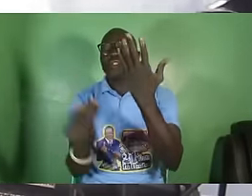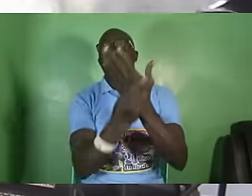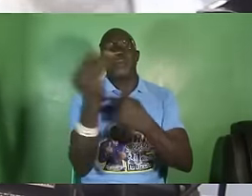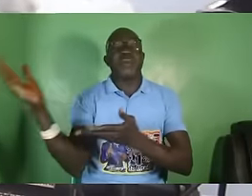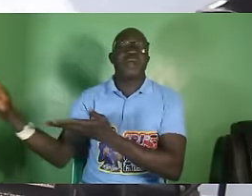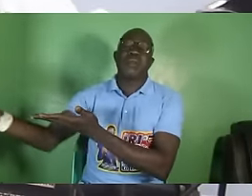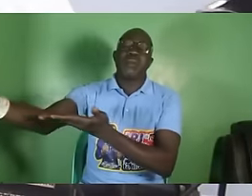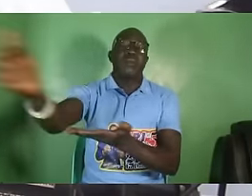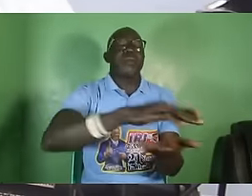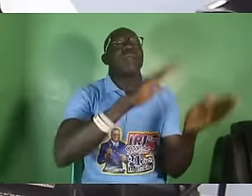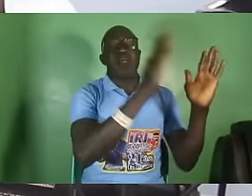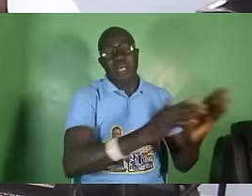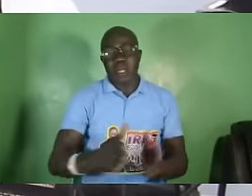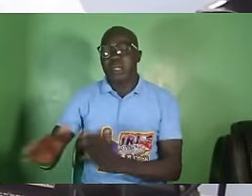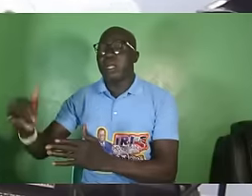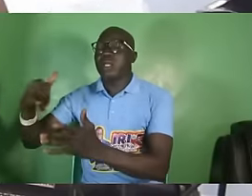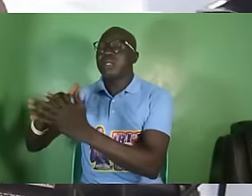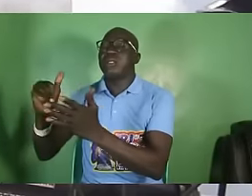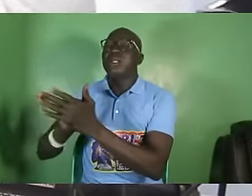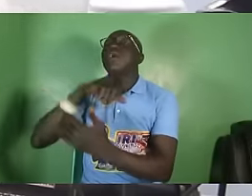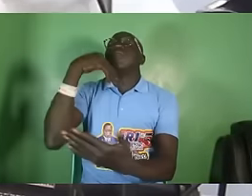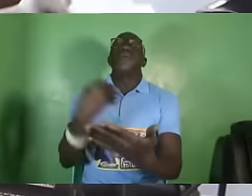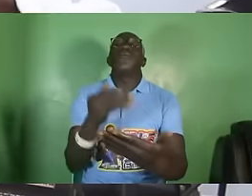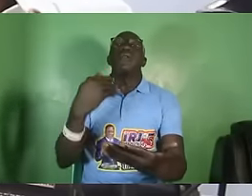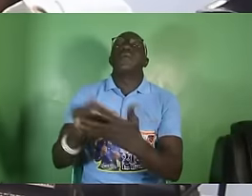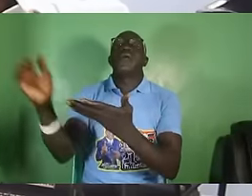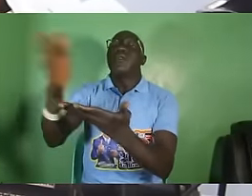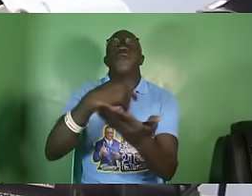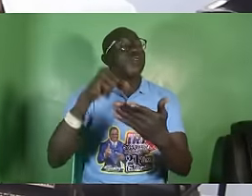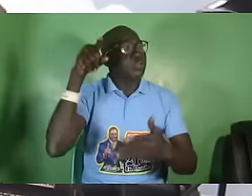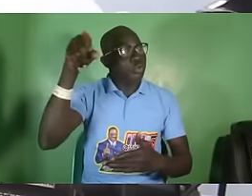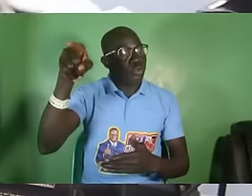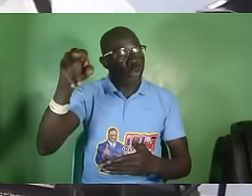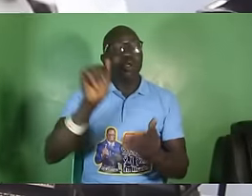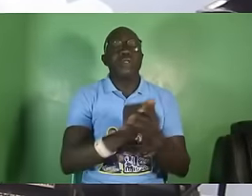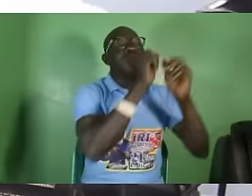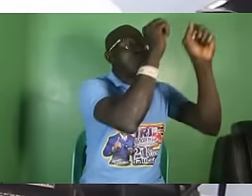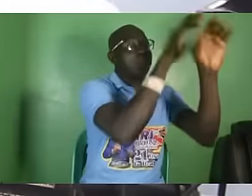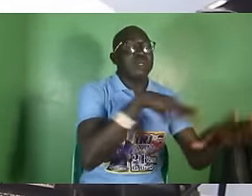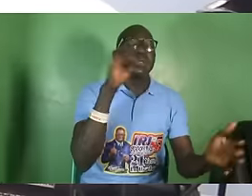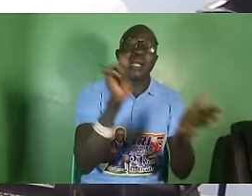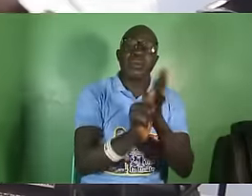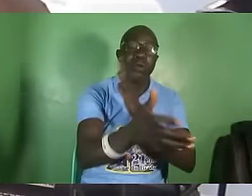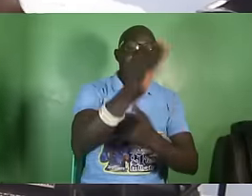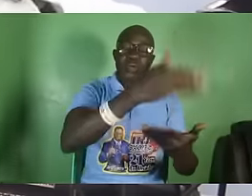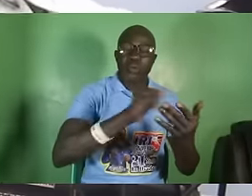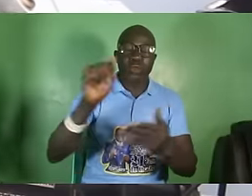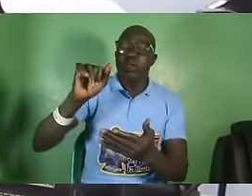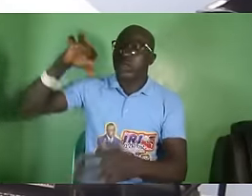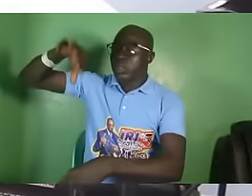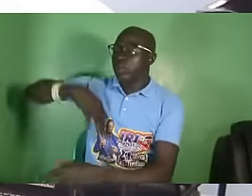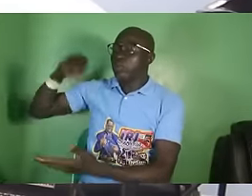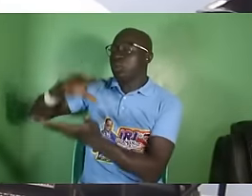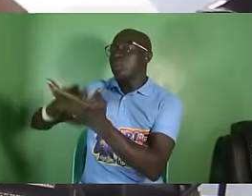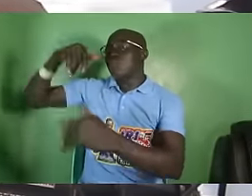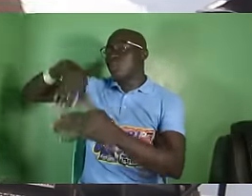di gbogbo e patapata. December will gather it. Owo ti won ti gba lowo. The money has been taken away from you. Ibuku ti won ti gba. The blessing. Asiki ti won ti